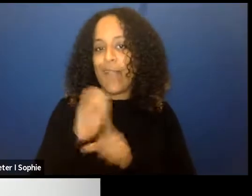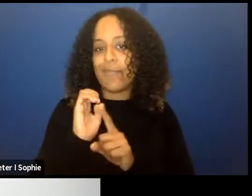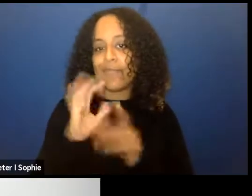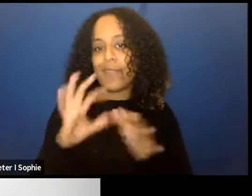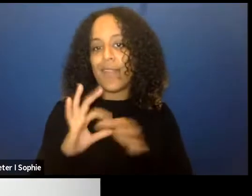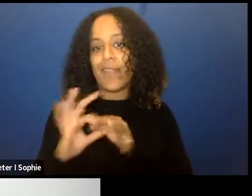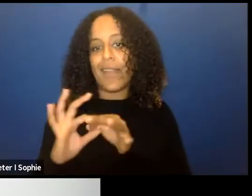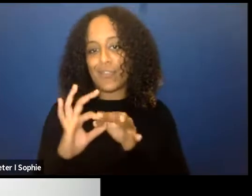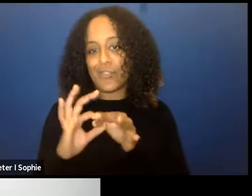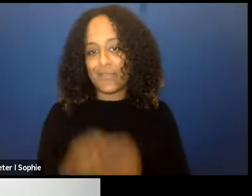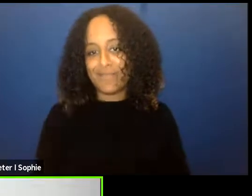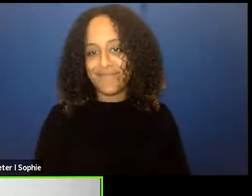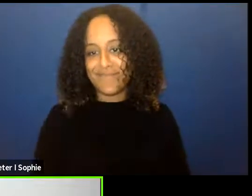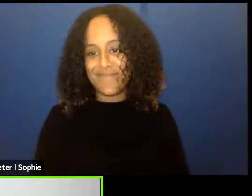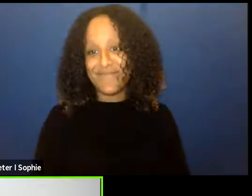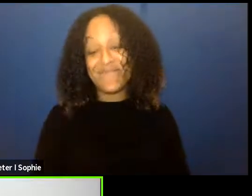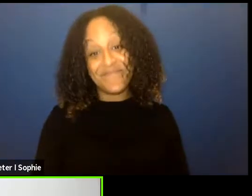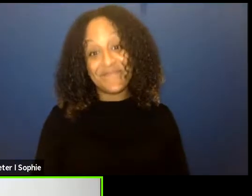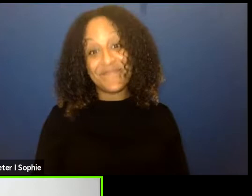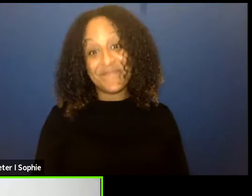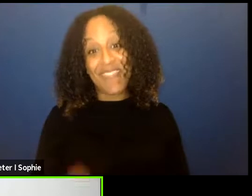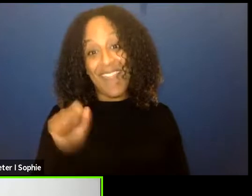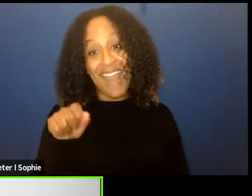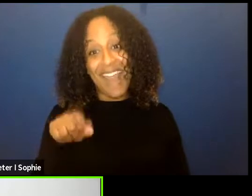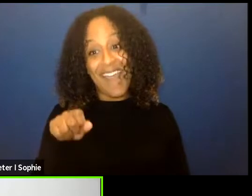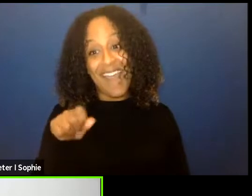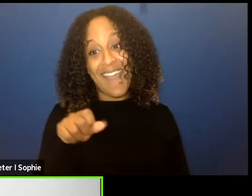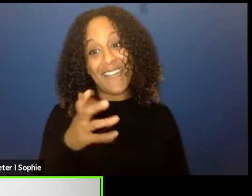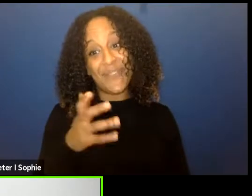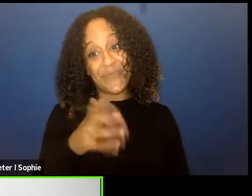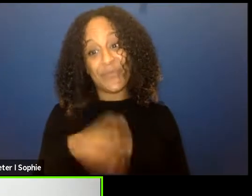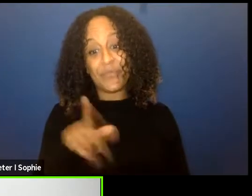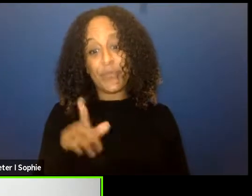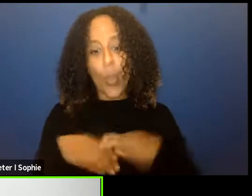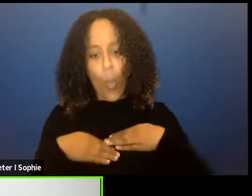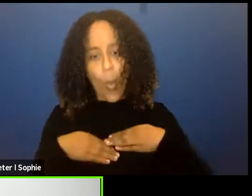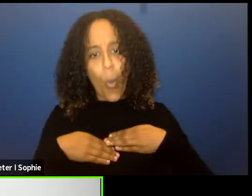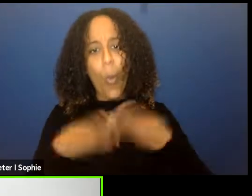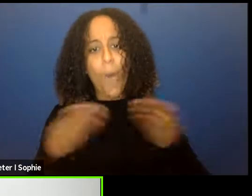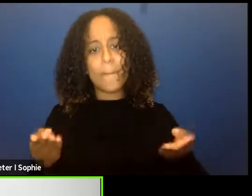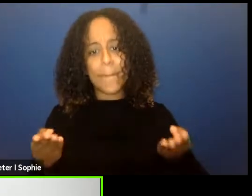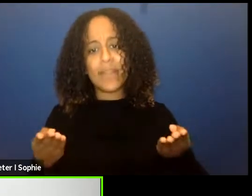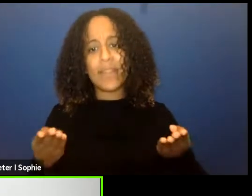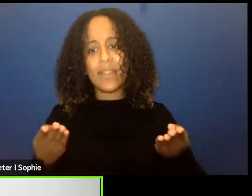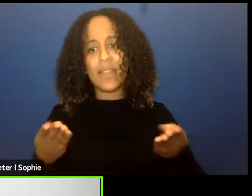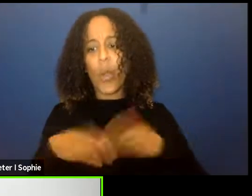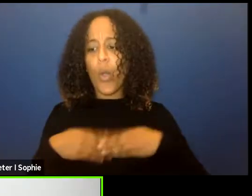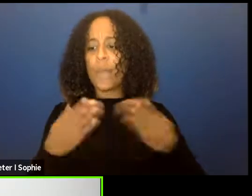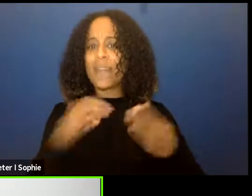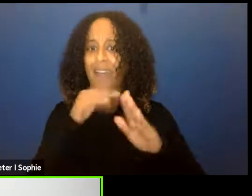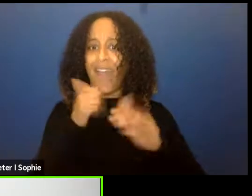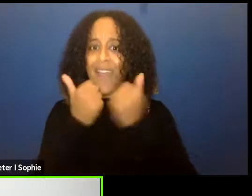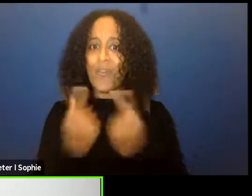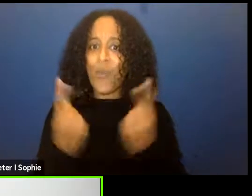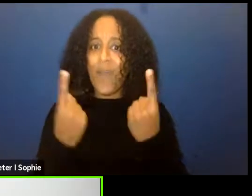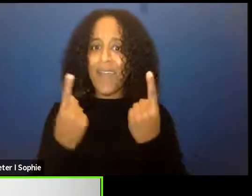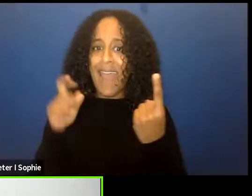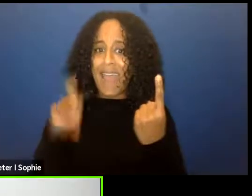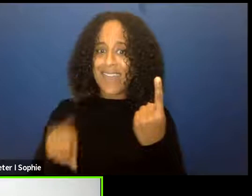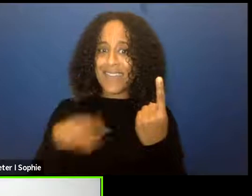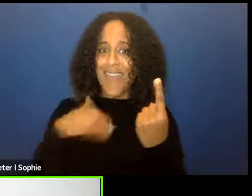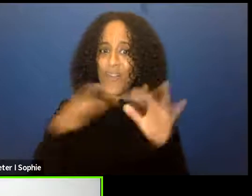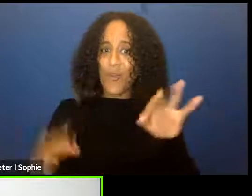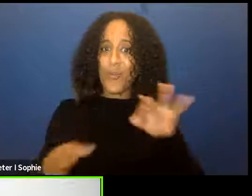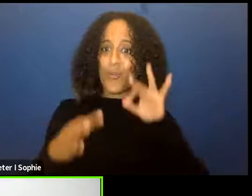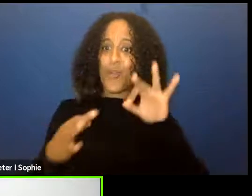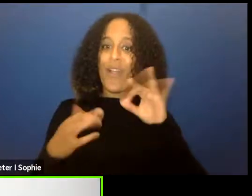connections. Yeah, and I think also open up the fact that not everybody has to have a perfect